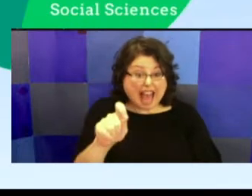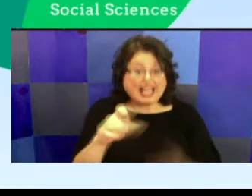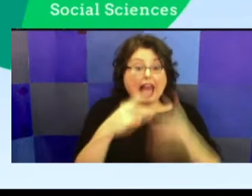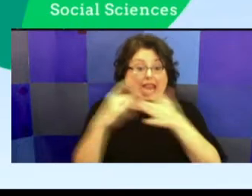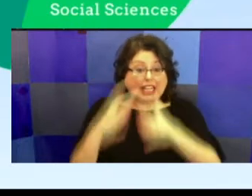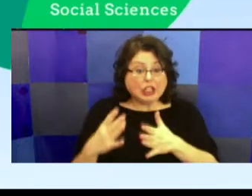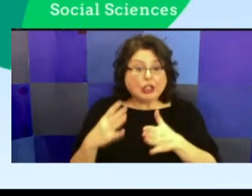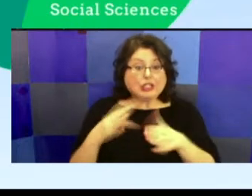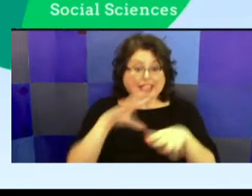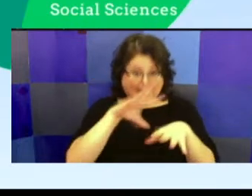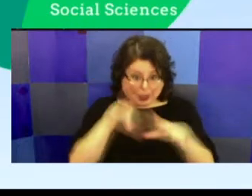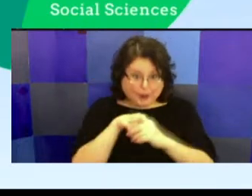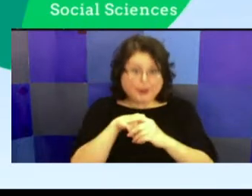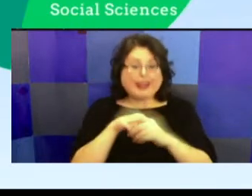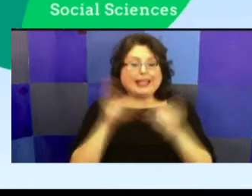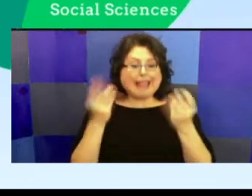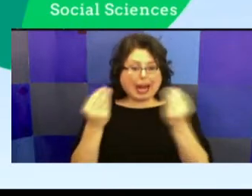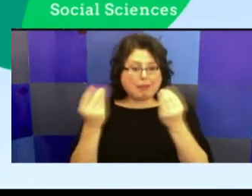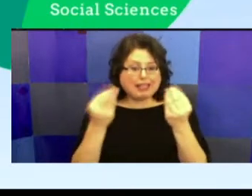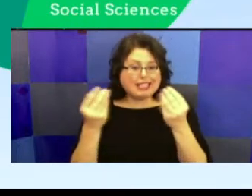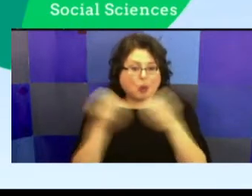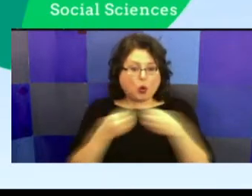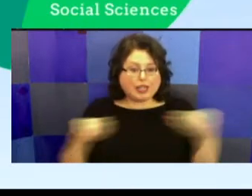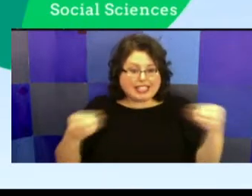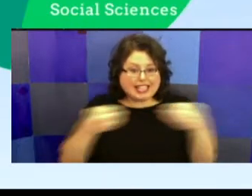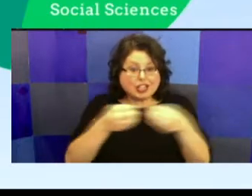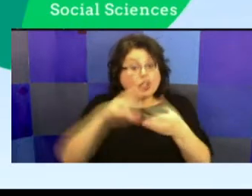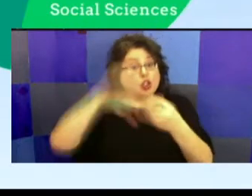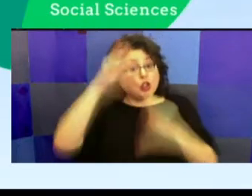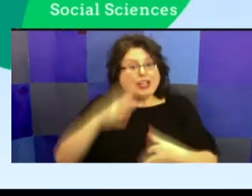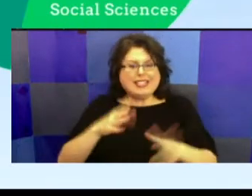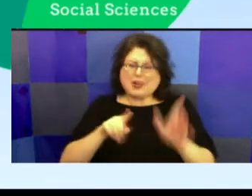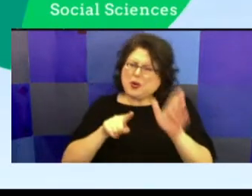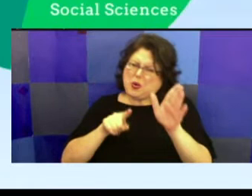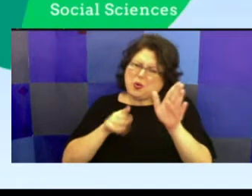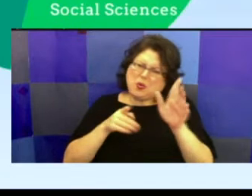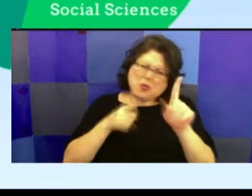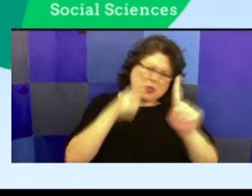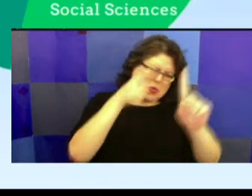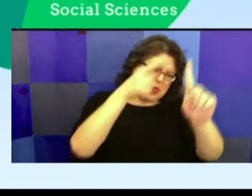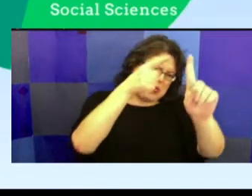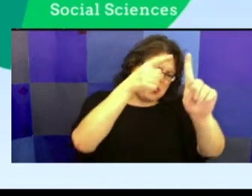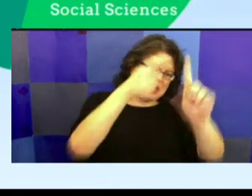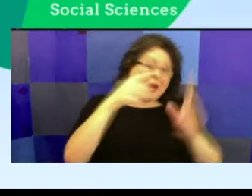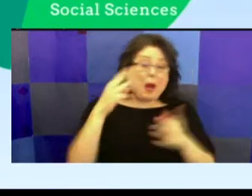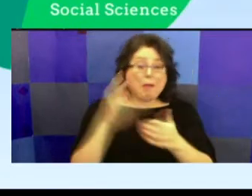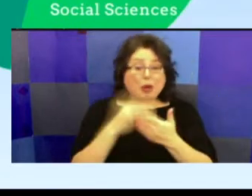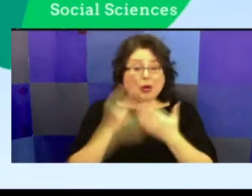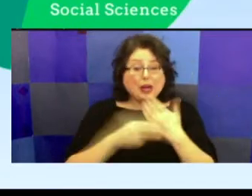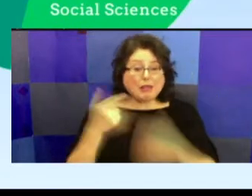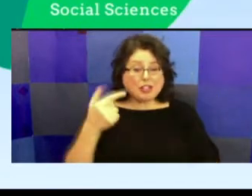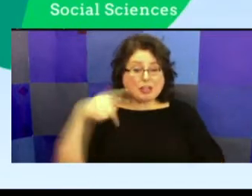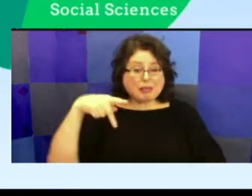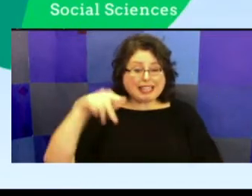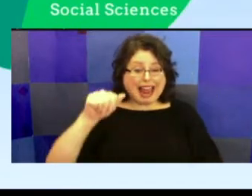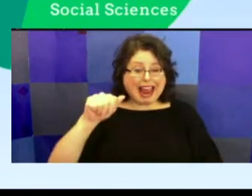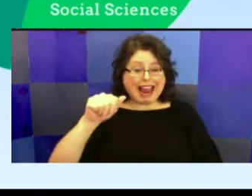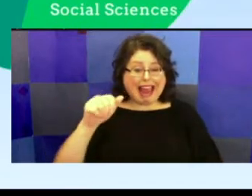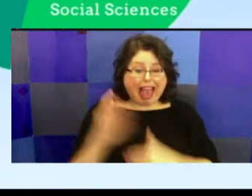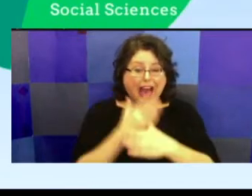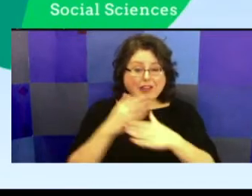campus organizations. And our students are high achieving with a program GPA average of 3.7,